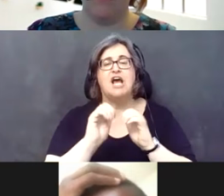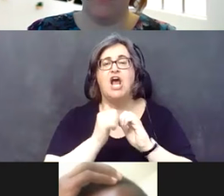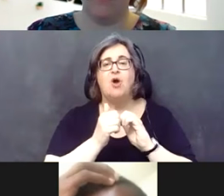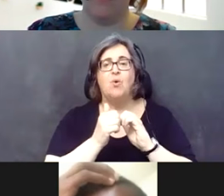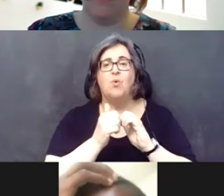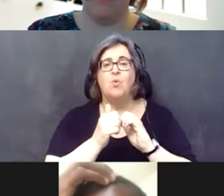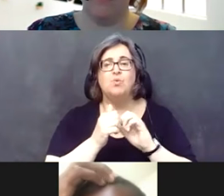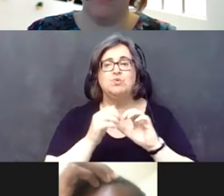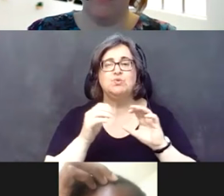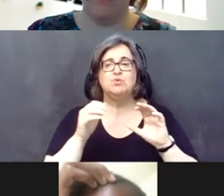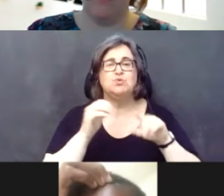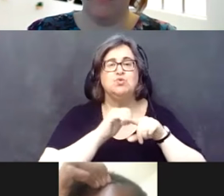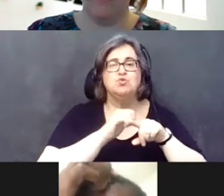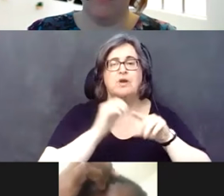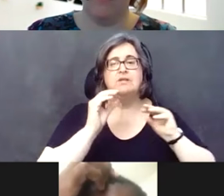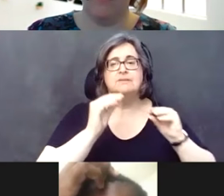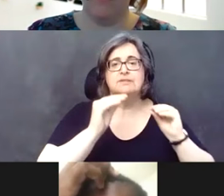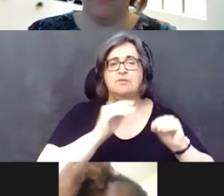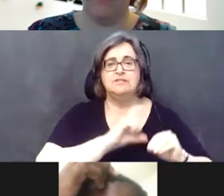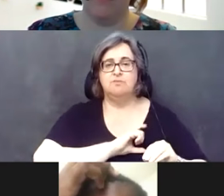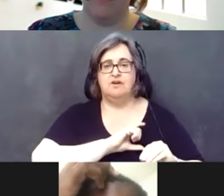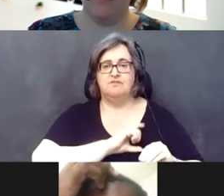help train police officers